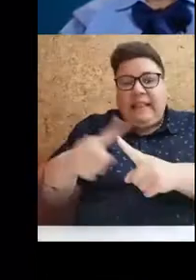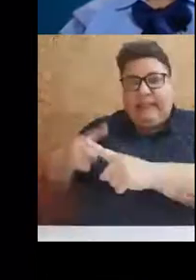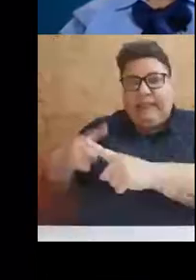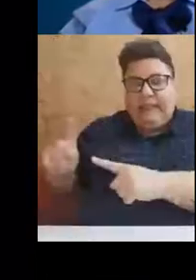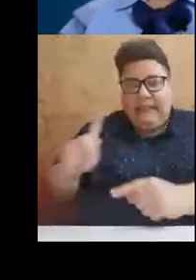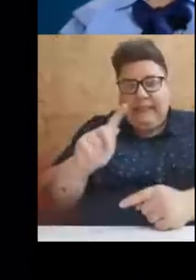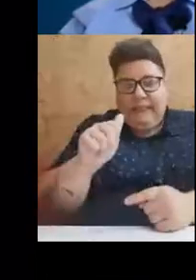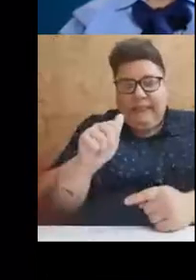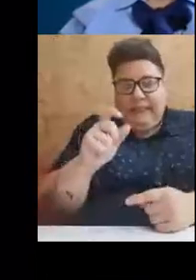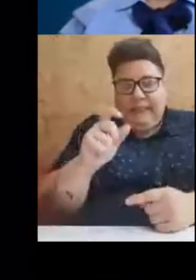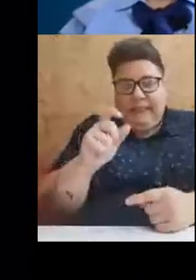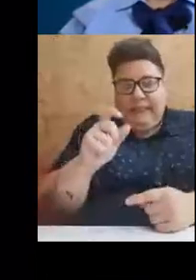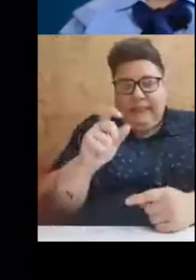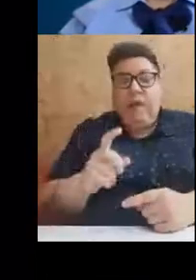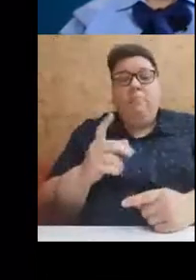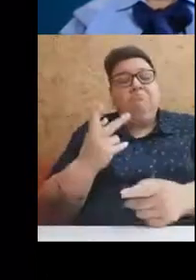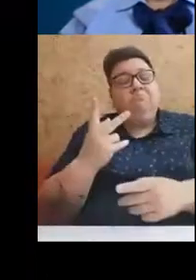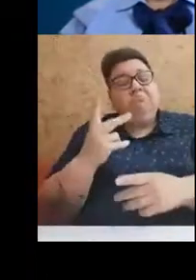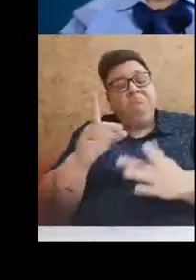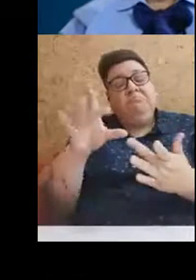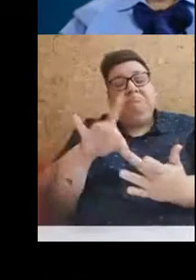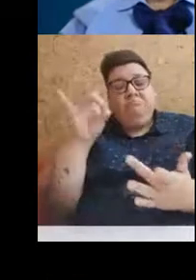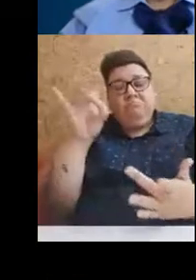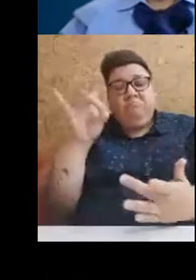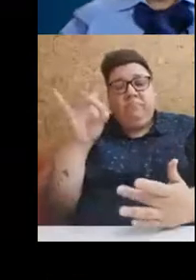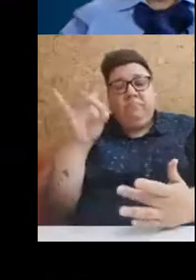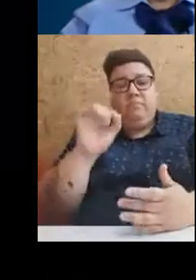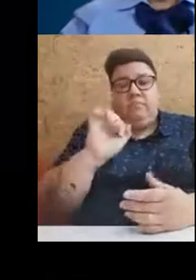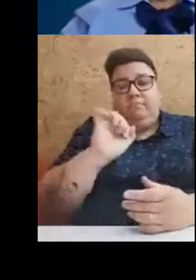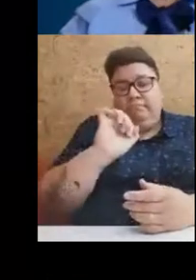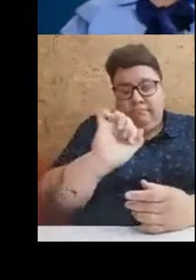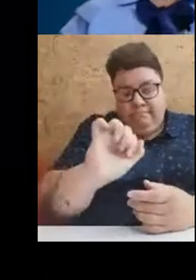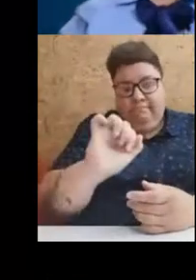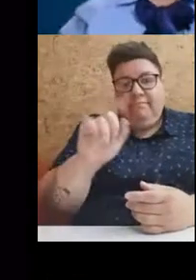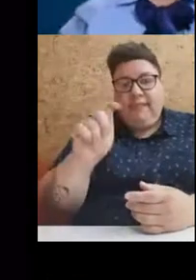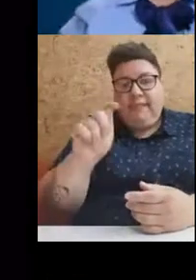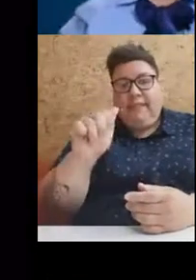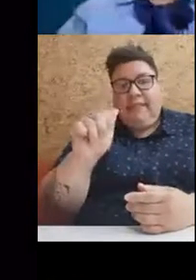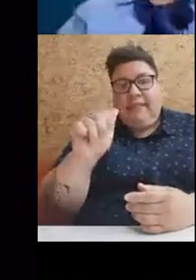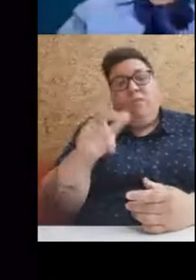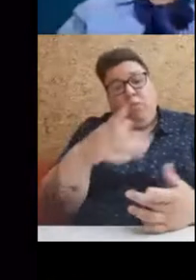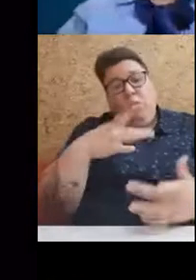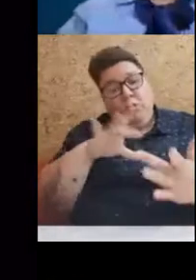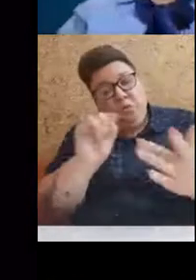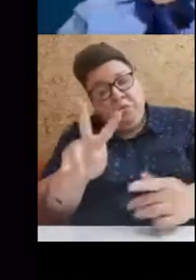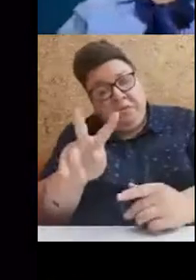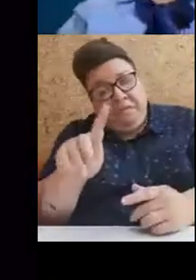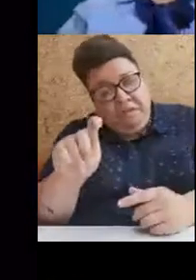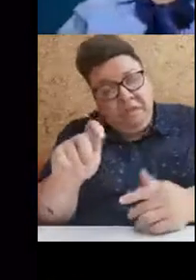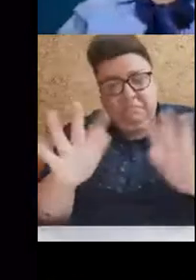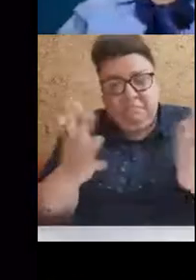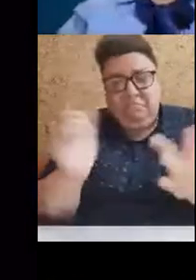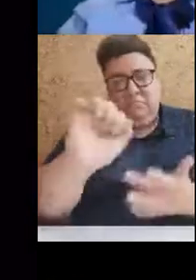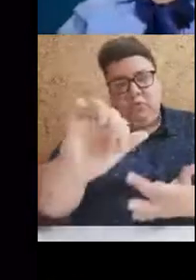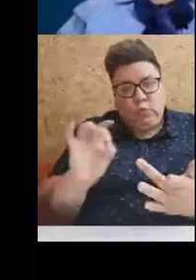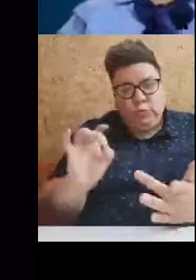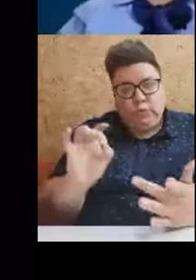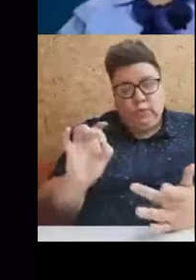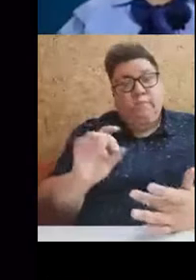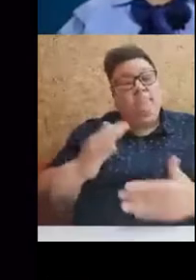you still elected to be part of the VAT system. Now, before the beginning of the year, the